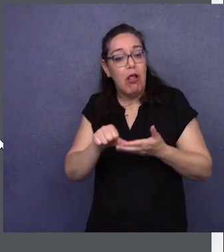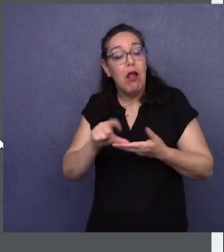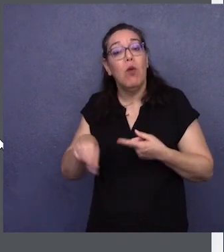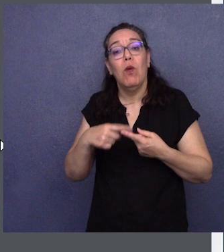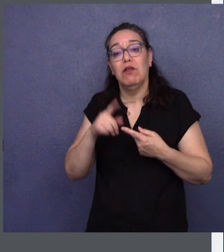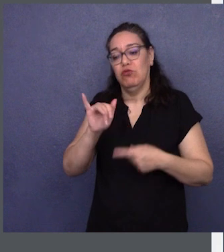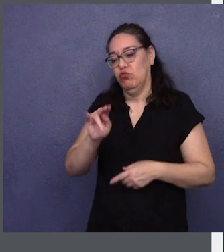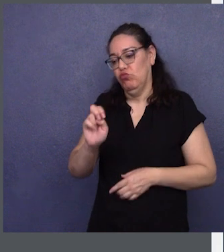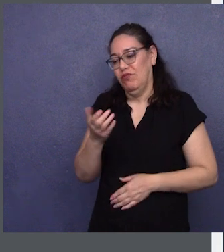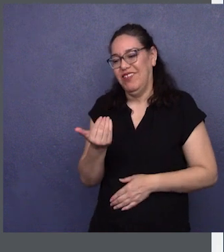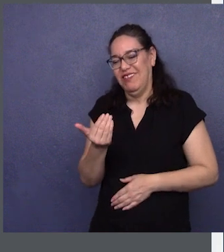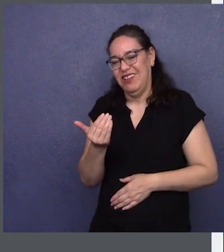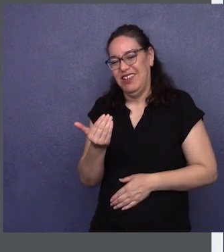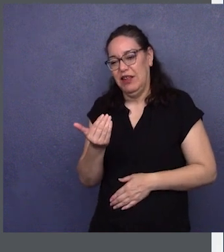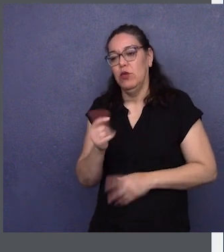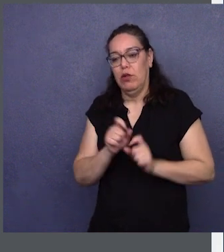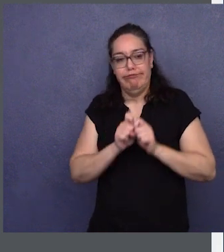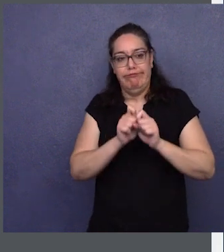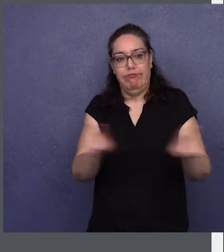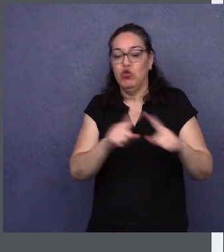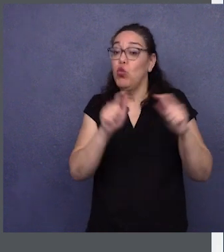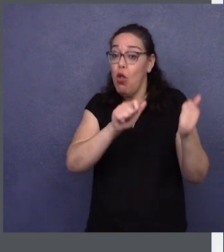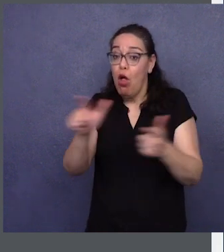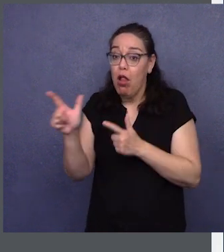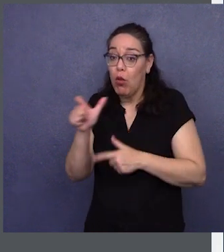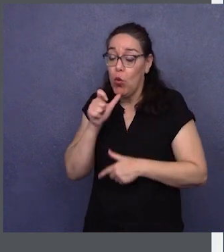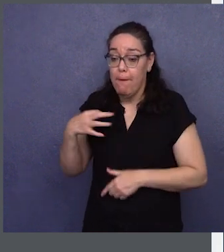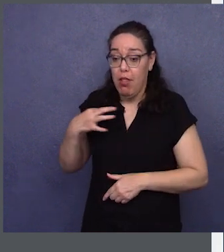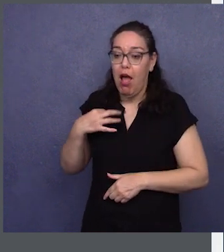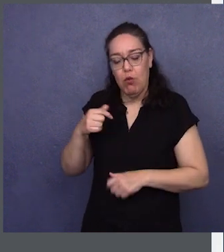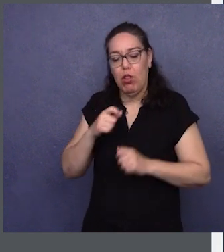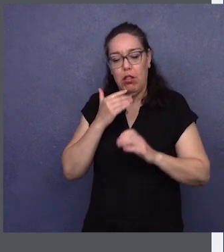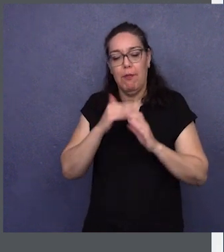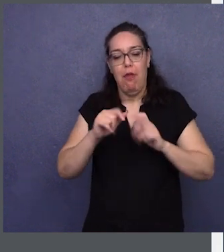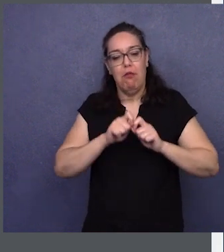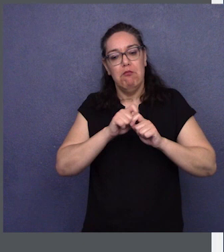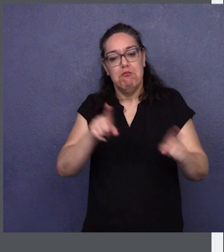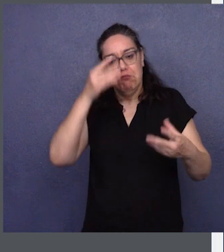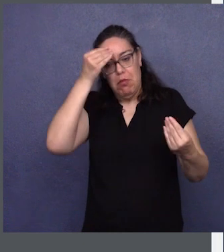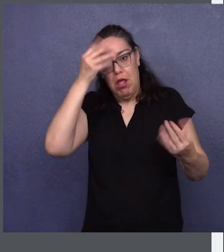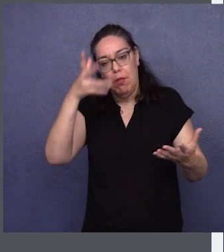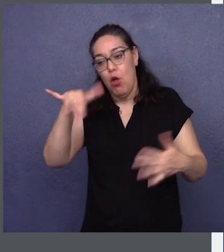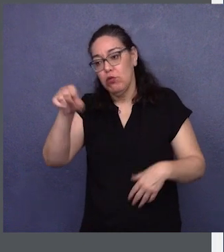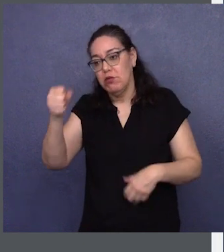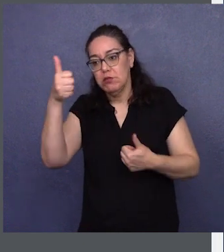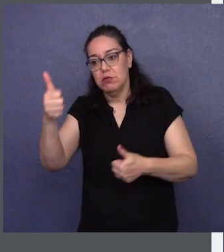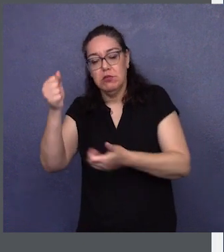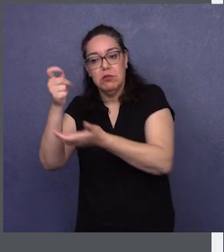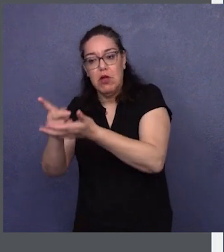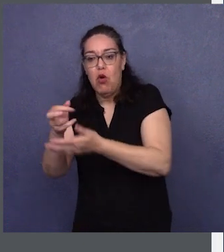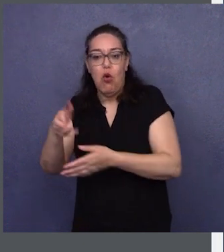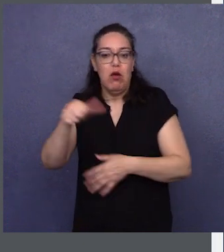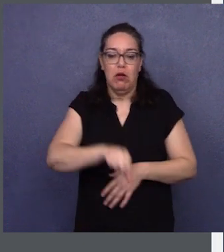15 to all applicants. And we are asking to please not